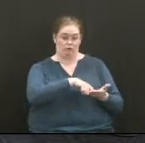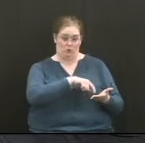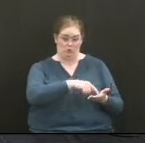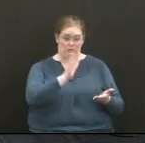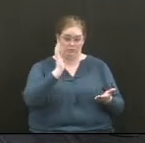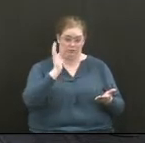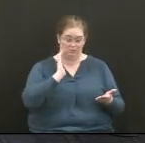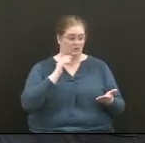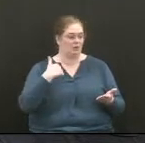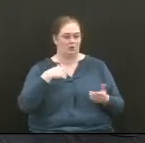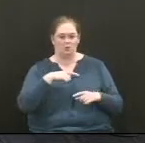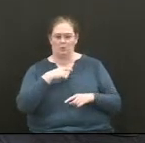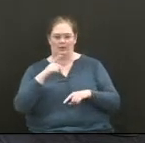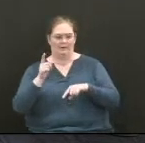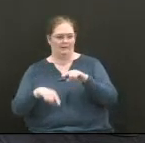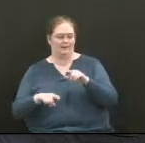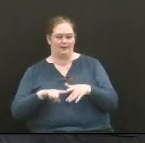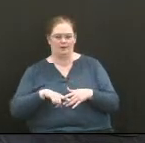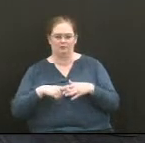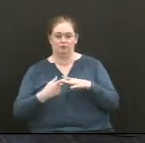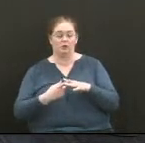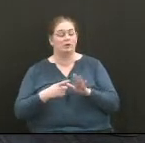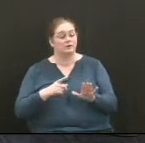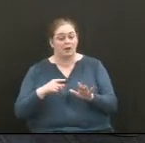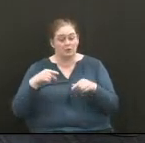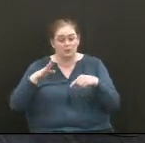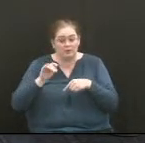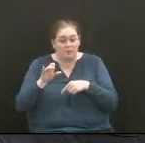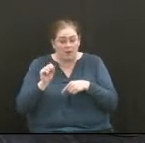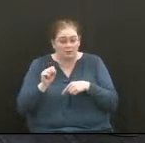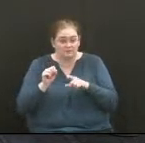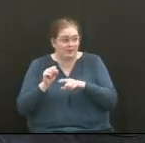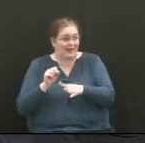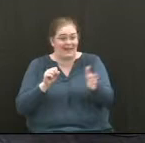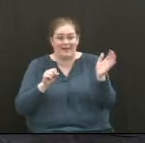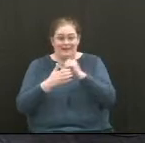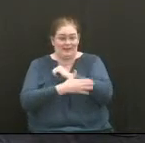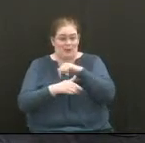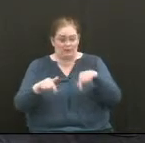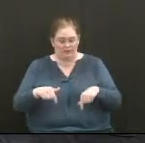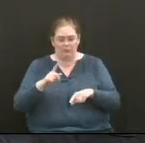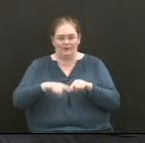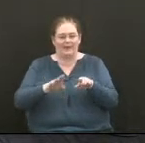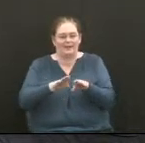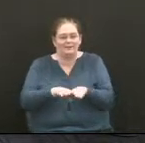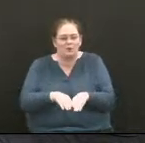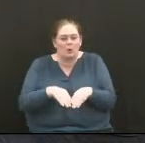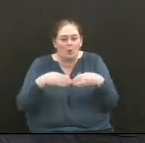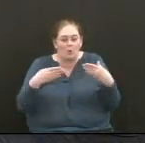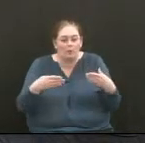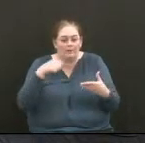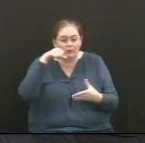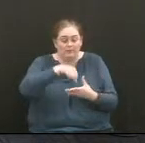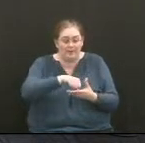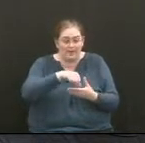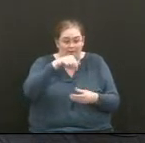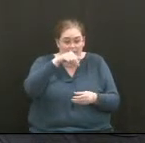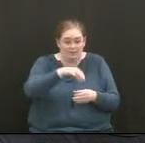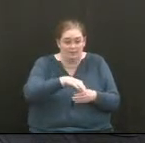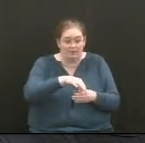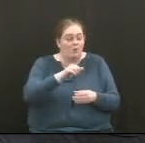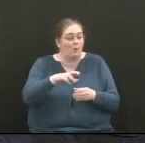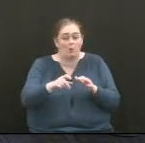we cannot start, not only Bucks, but every county, we cannot start opening those envelopes up